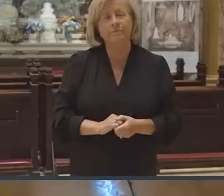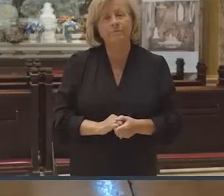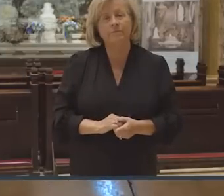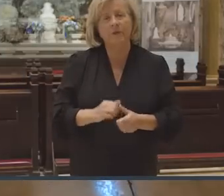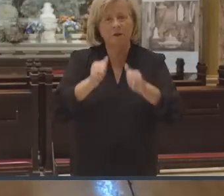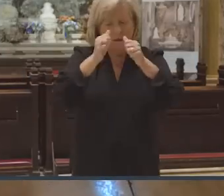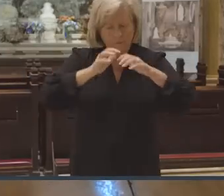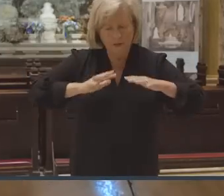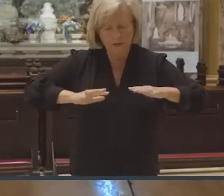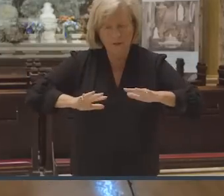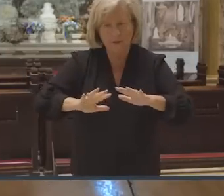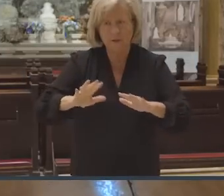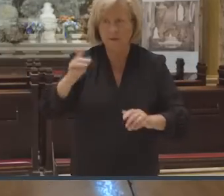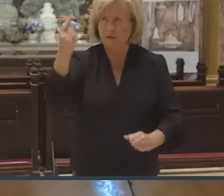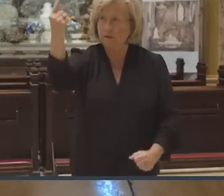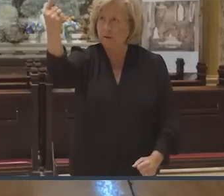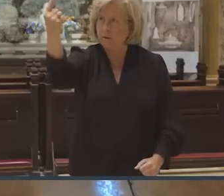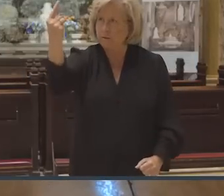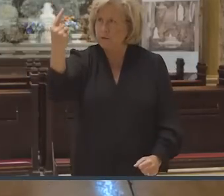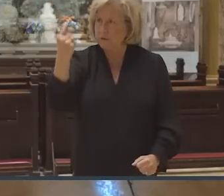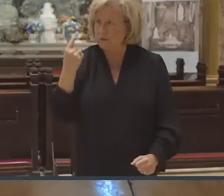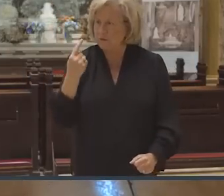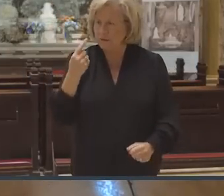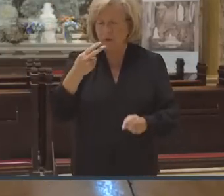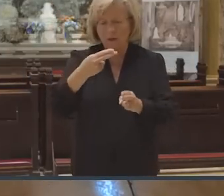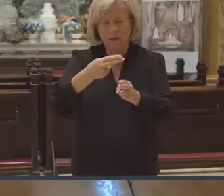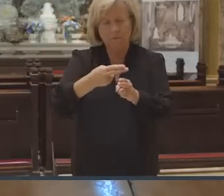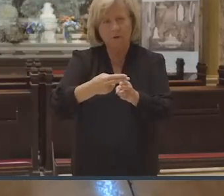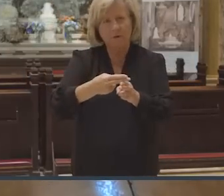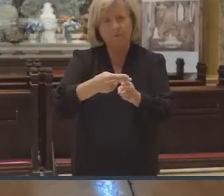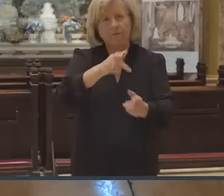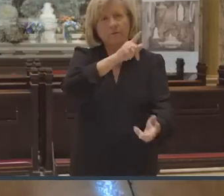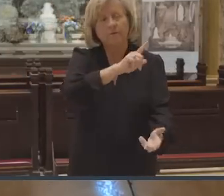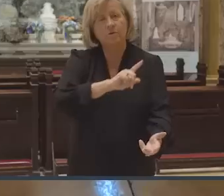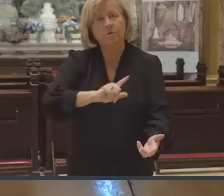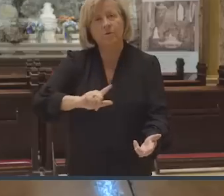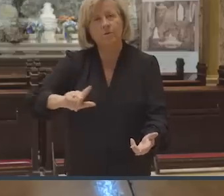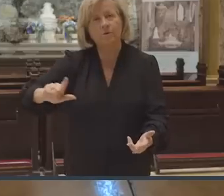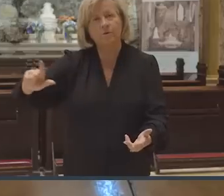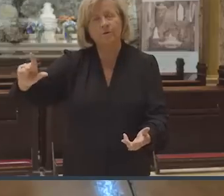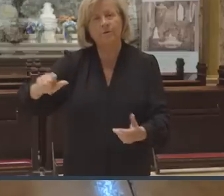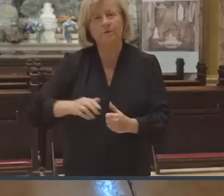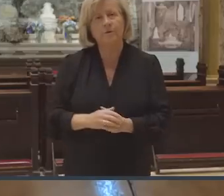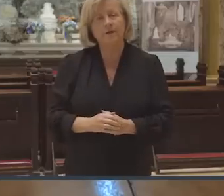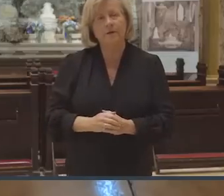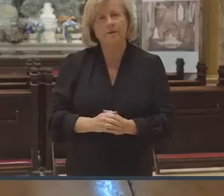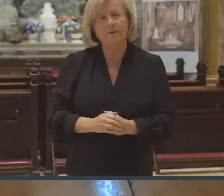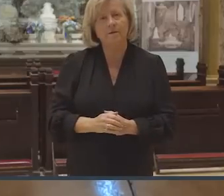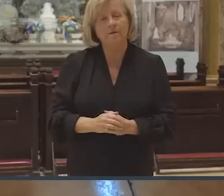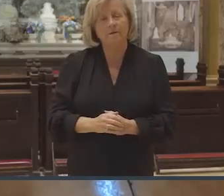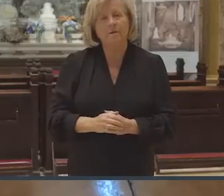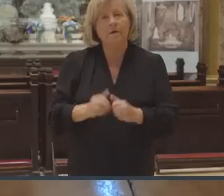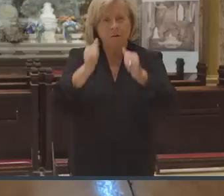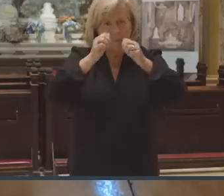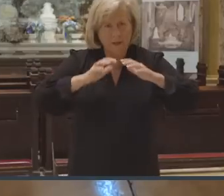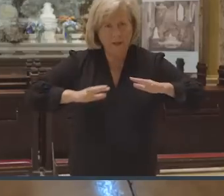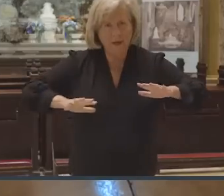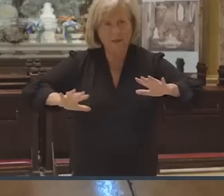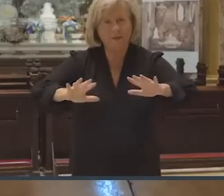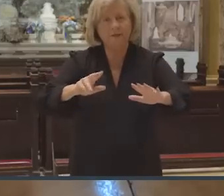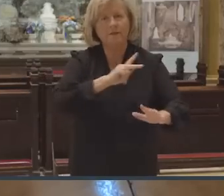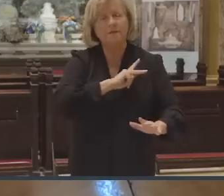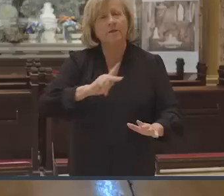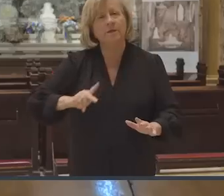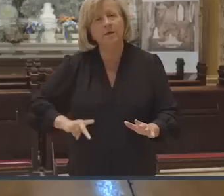Blessed is he who comes in the name of the Lord. Blessed is the kingdom